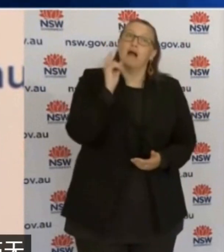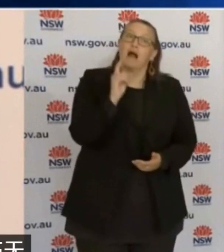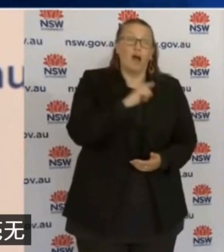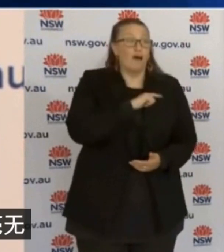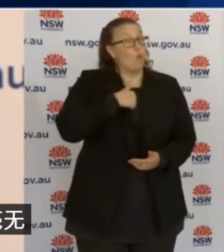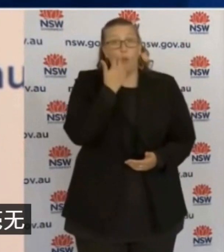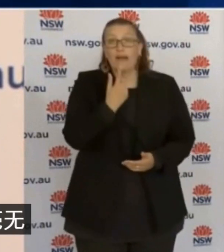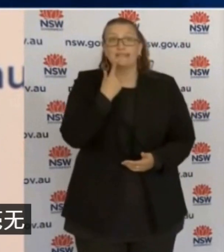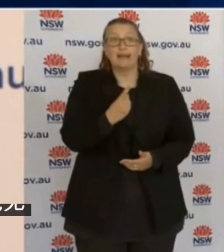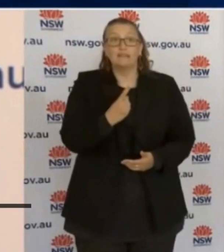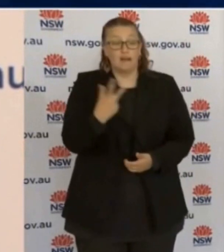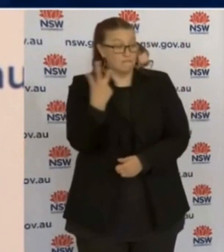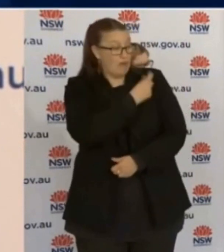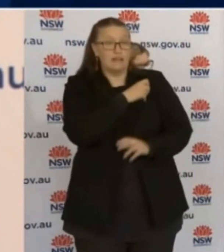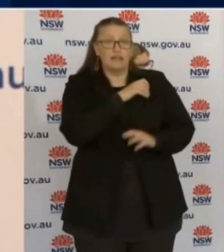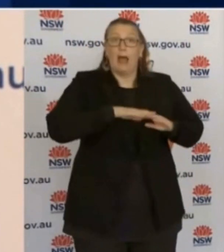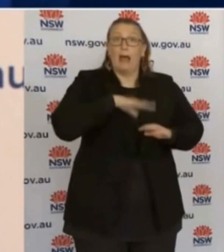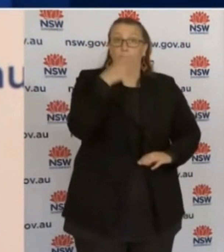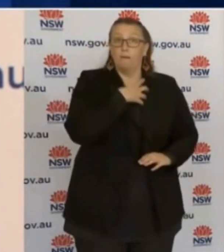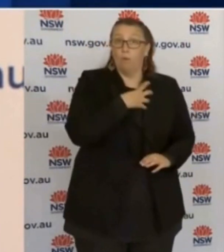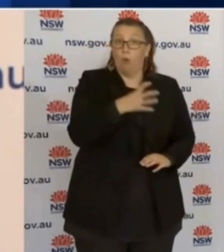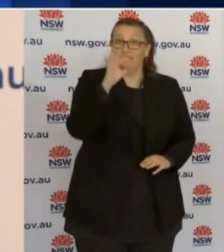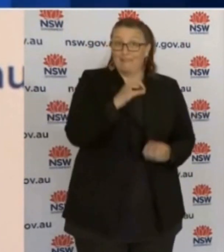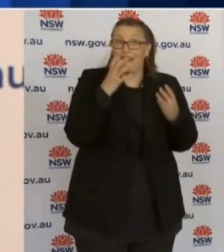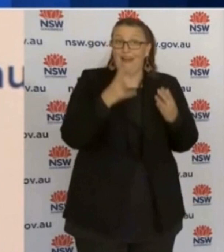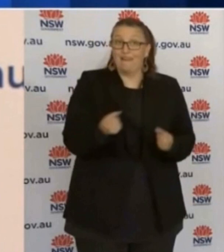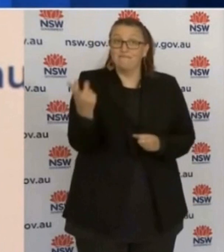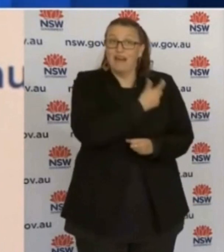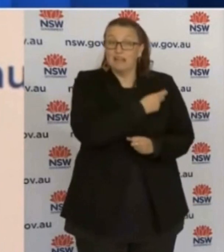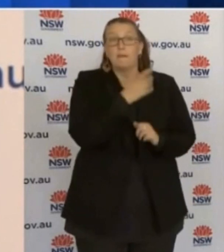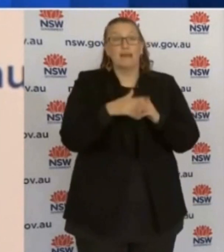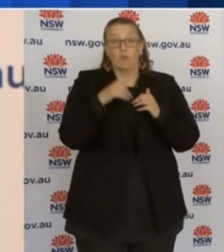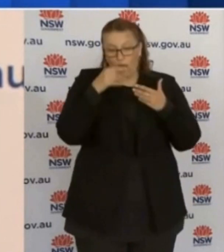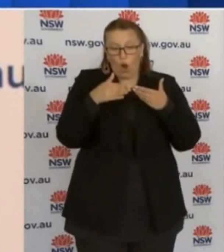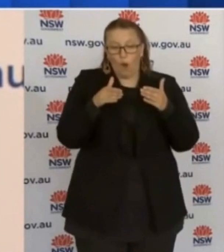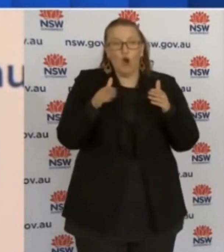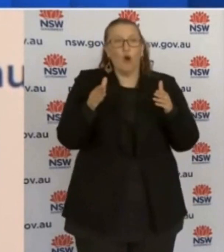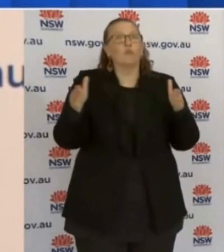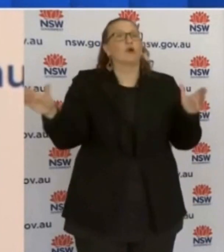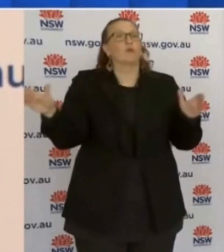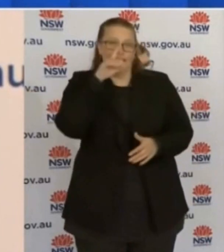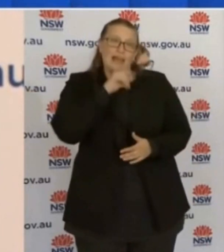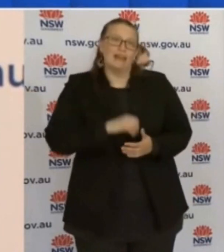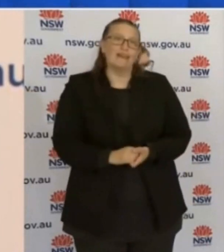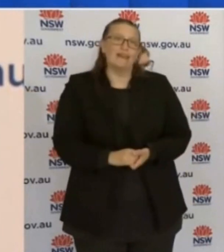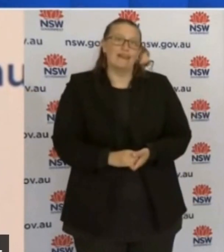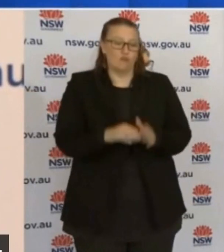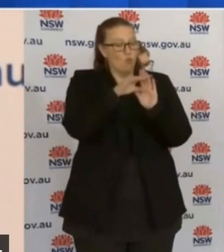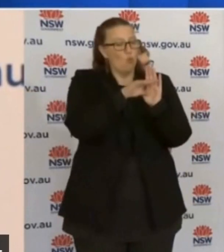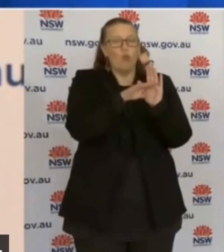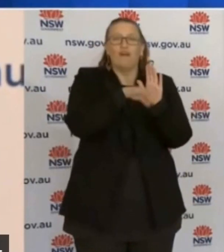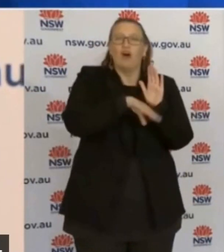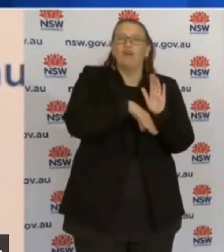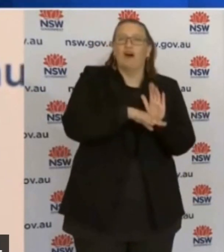There is no doubt about that, because what we need to prevent is people ending up in hospital. And one positive aspect of the last